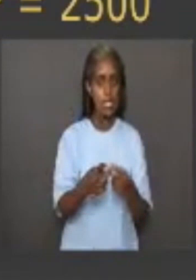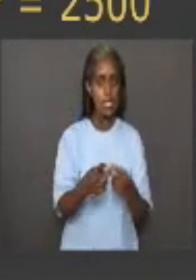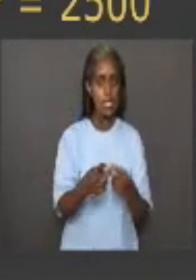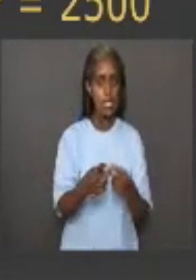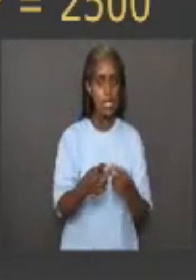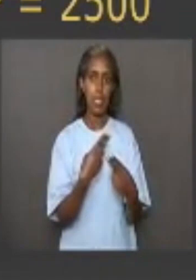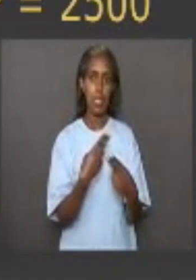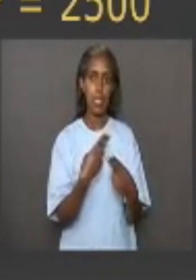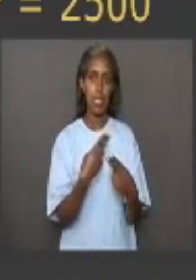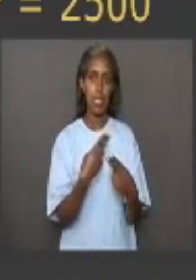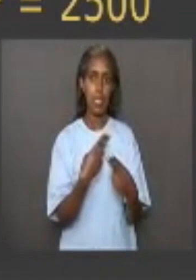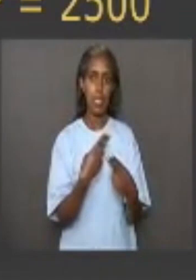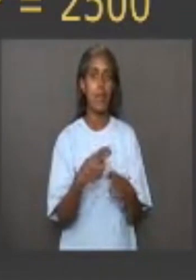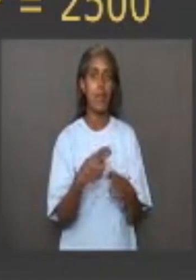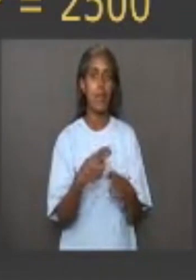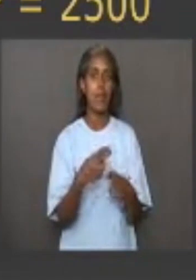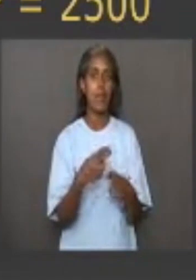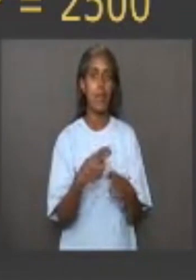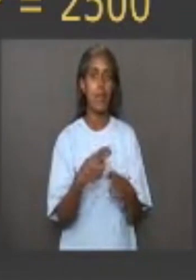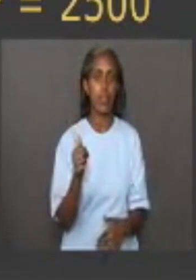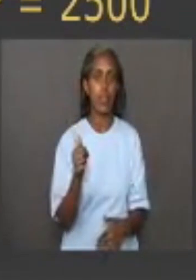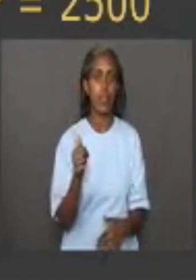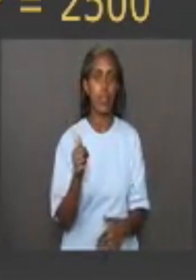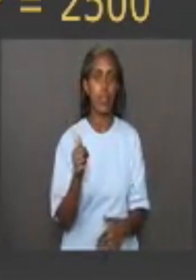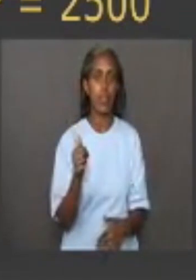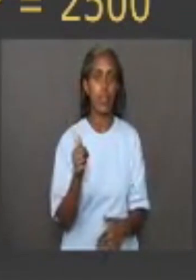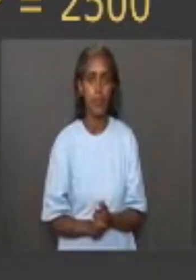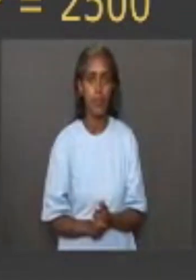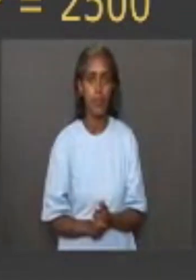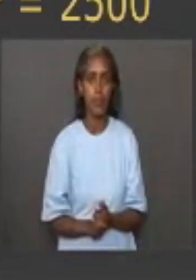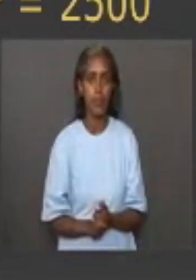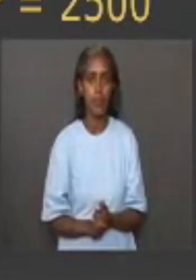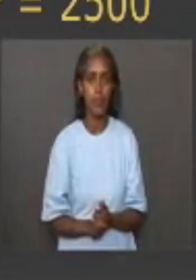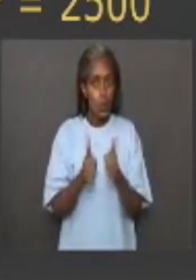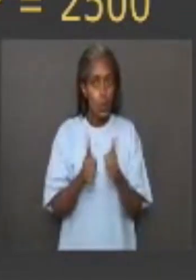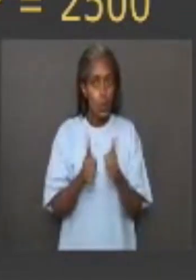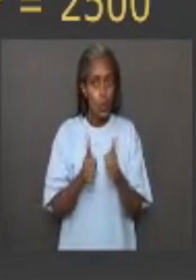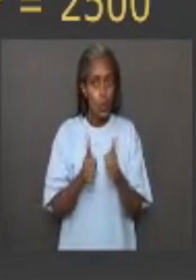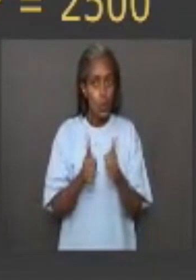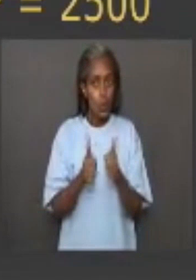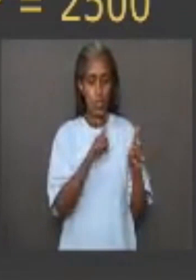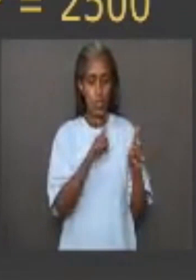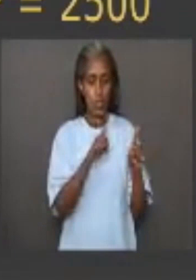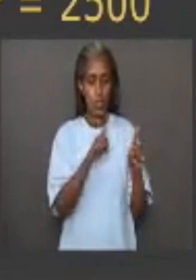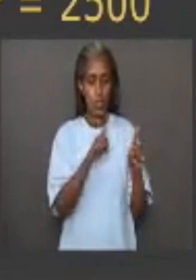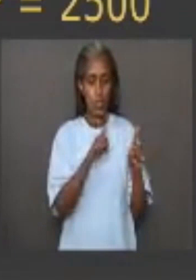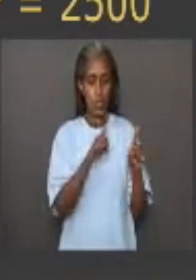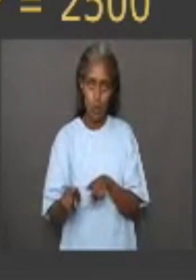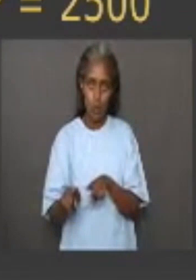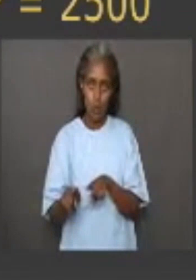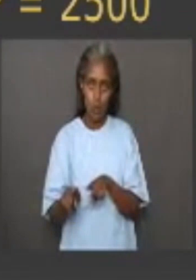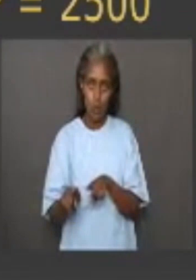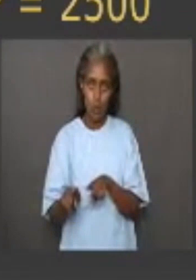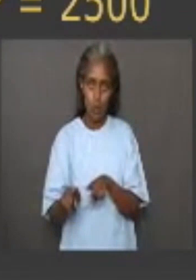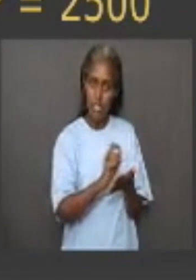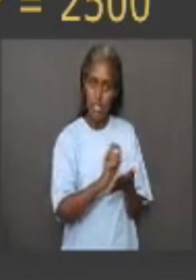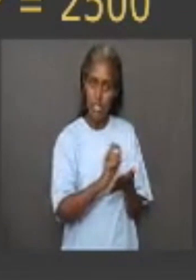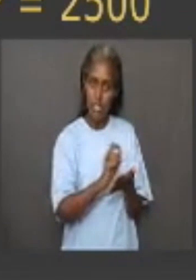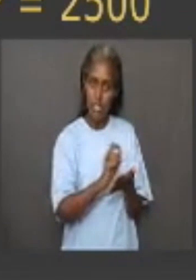by 10, which can also be written as